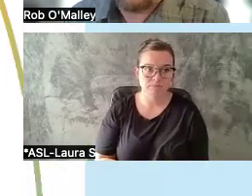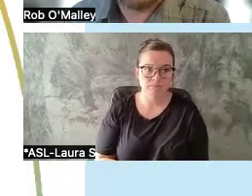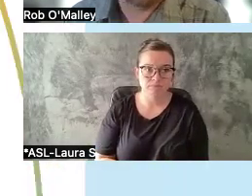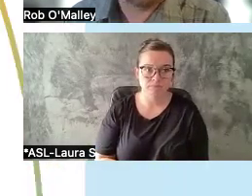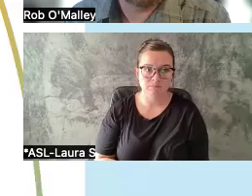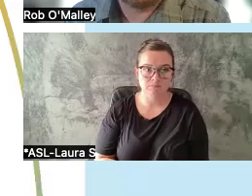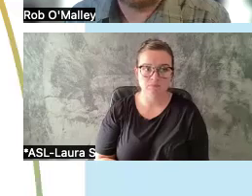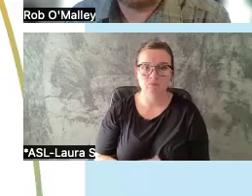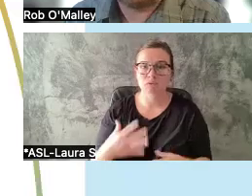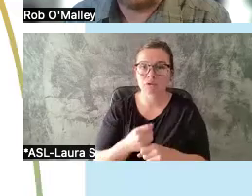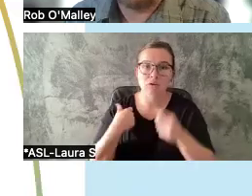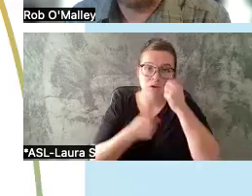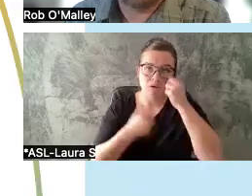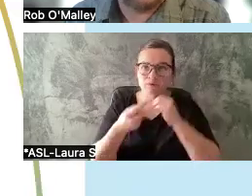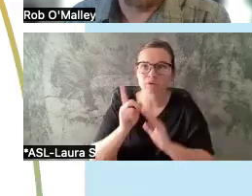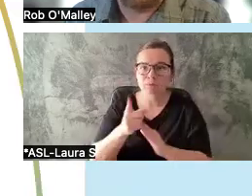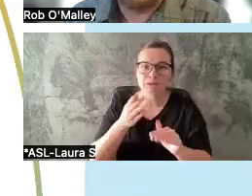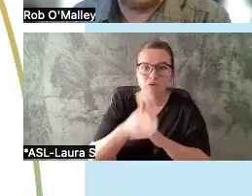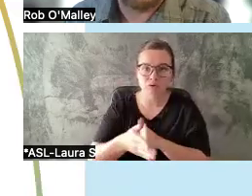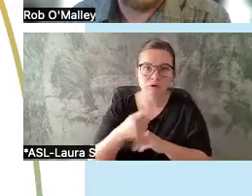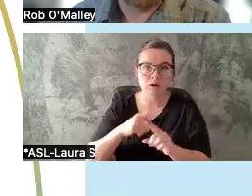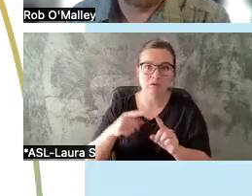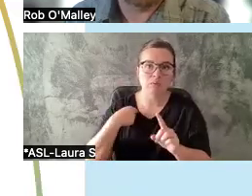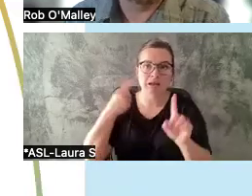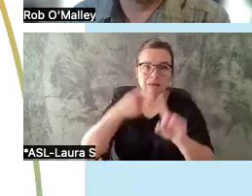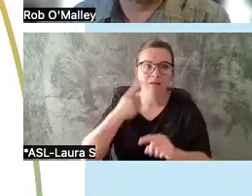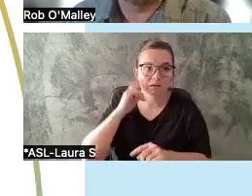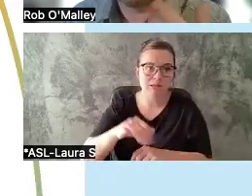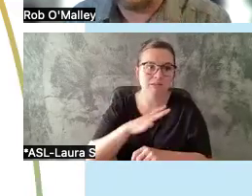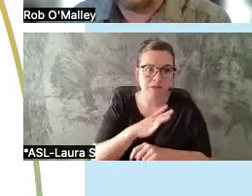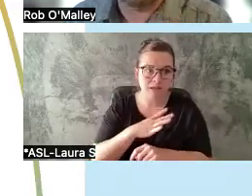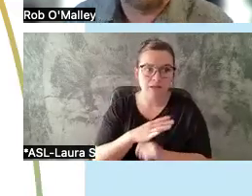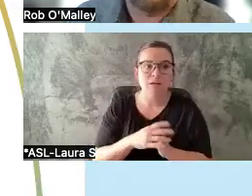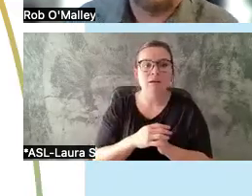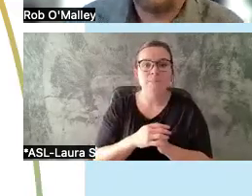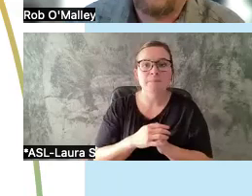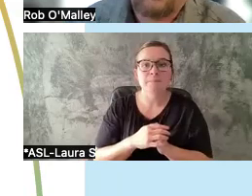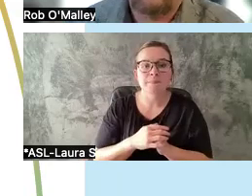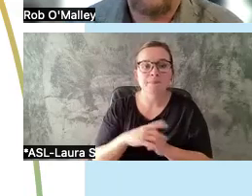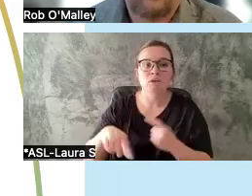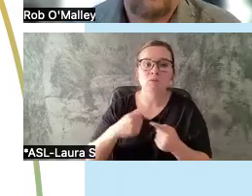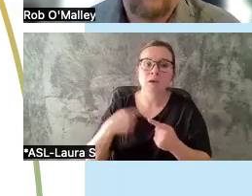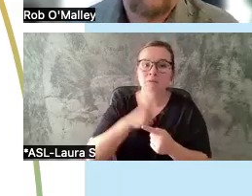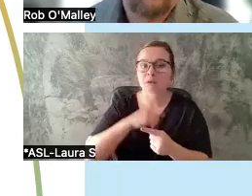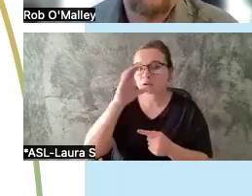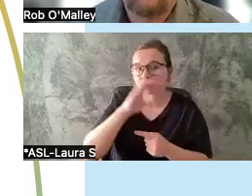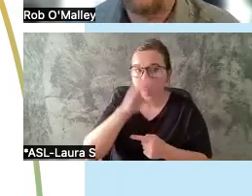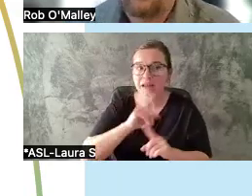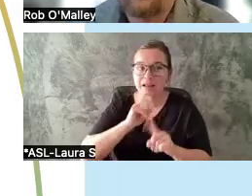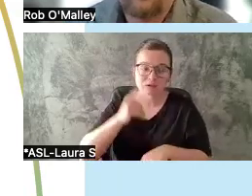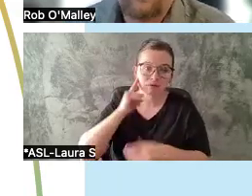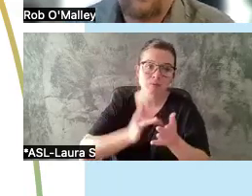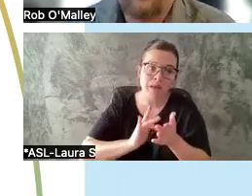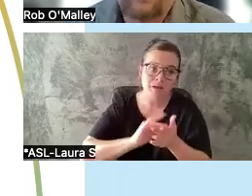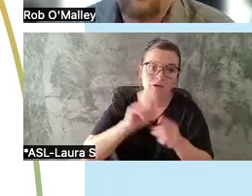So with that, and that we're a few minutes over what I aimed for, but that's okay. Whether we're seeking answers to medical questions,